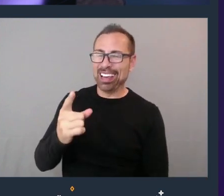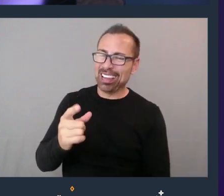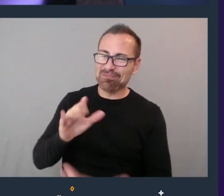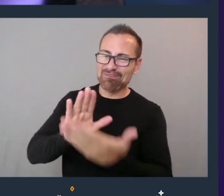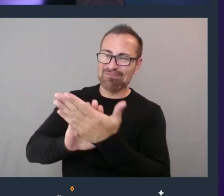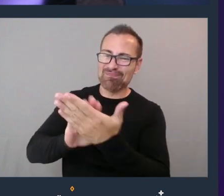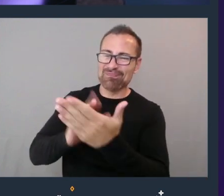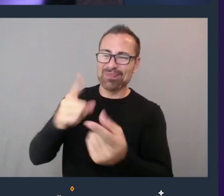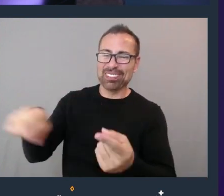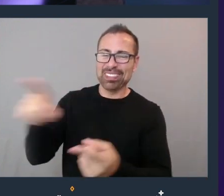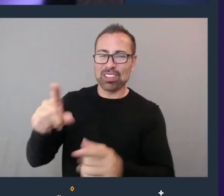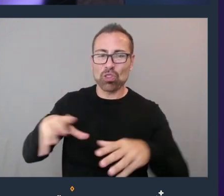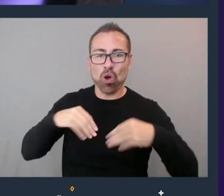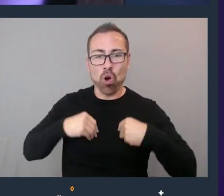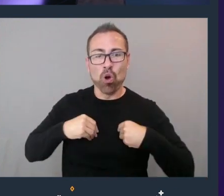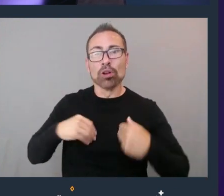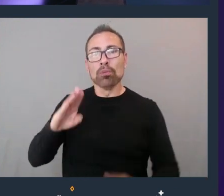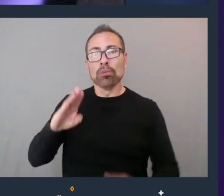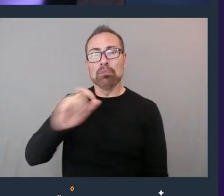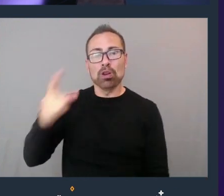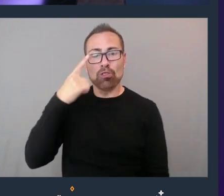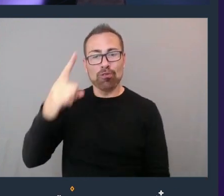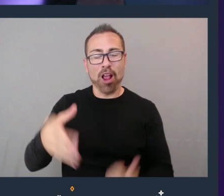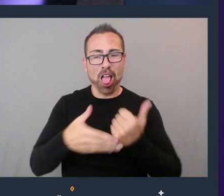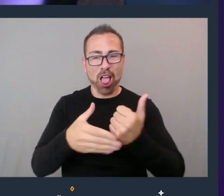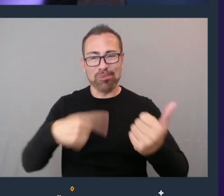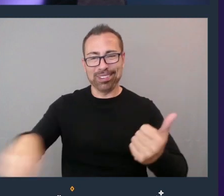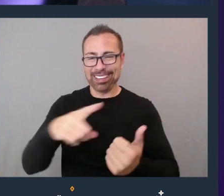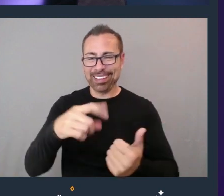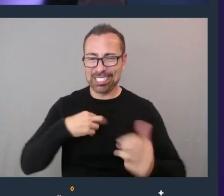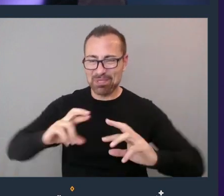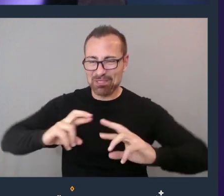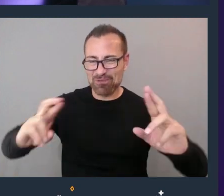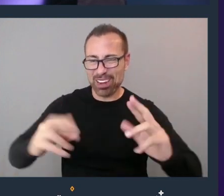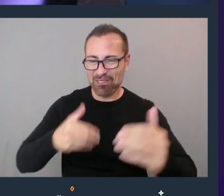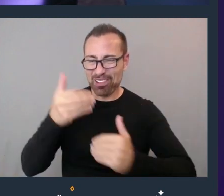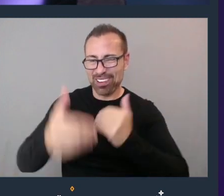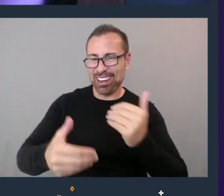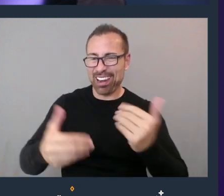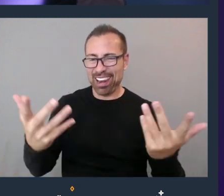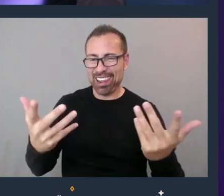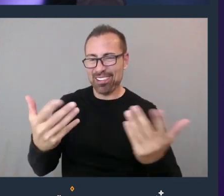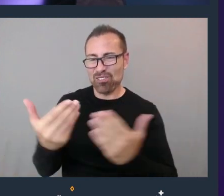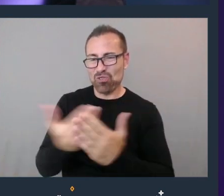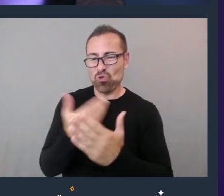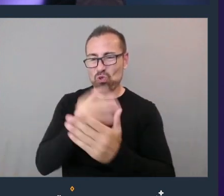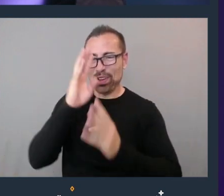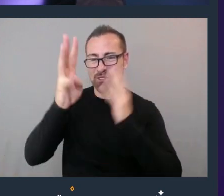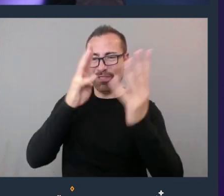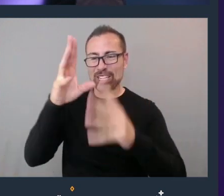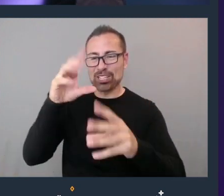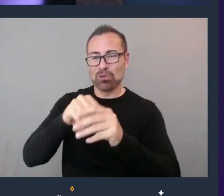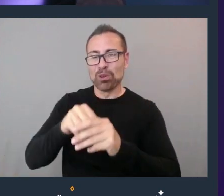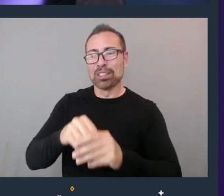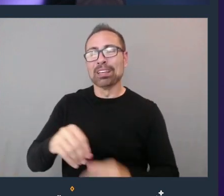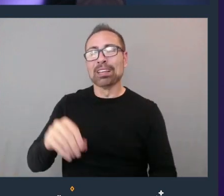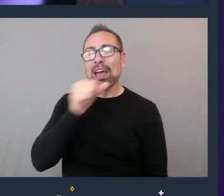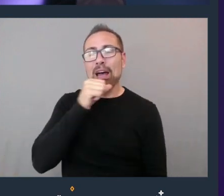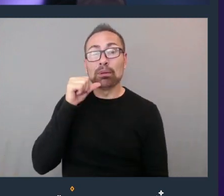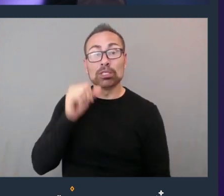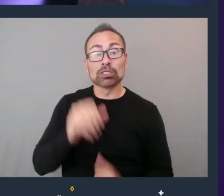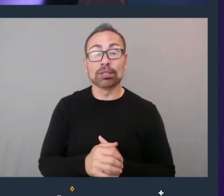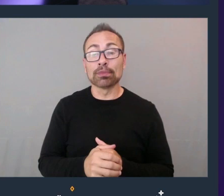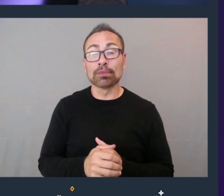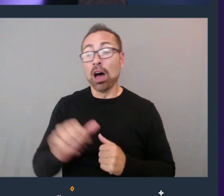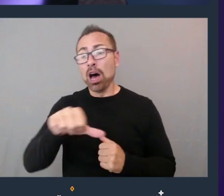for the next wave of innovation. I also want to highlight one of the organizations that Amazon partners with, which is Ignite Worldwide. This is a